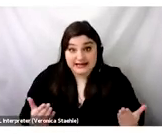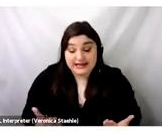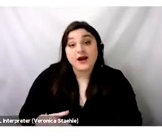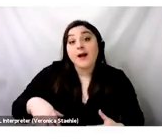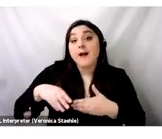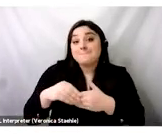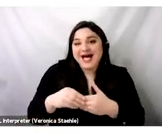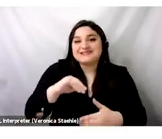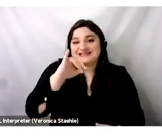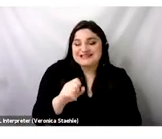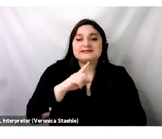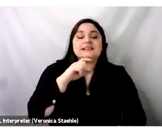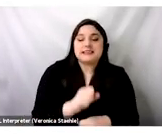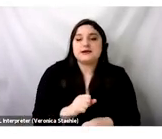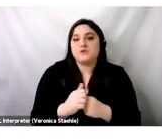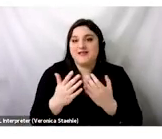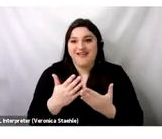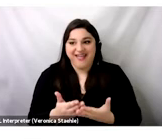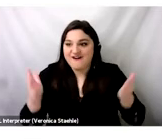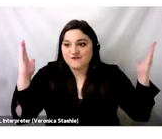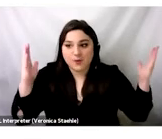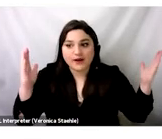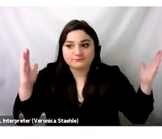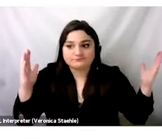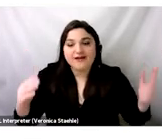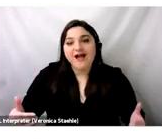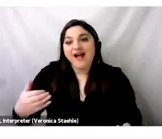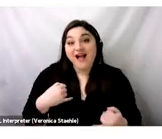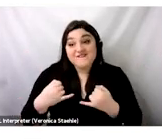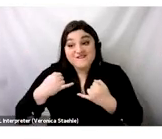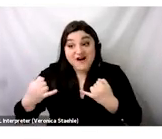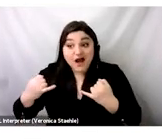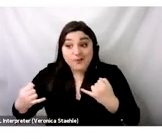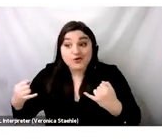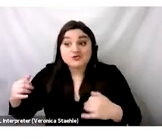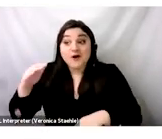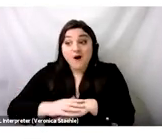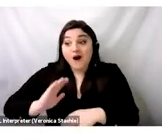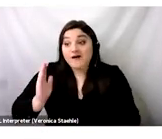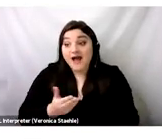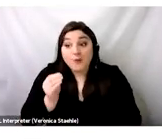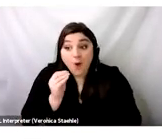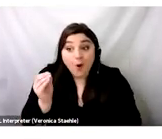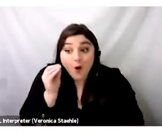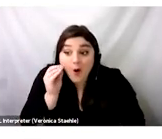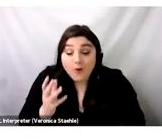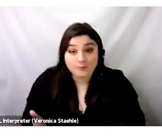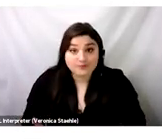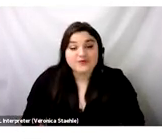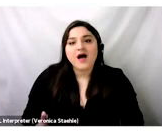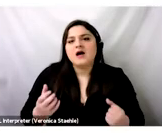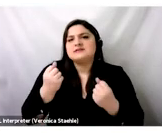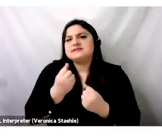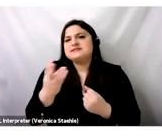simply everywhere. You know, there are fibers on our surfaces of our home. Actually, a bunch of French